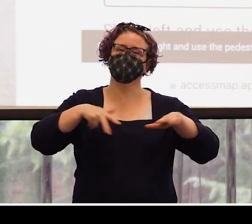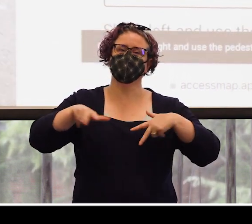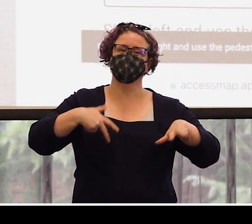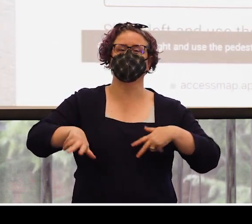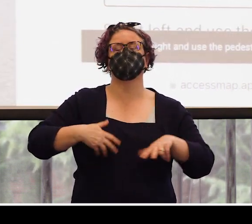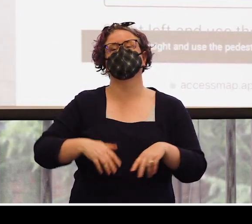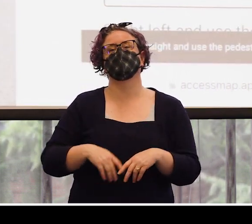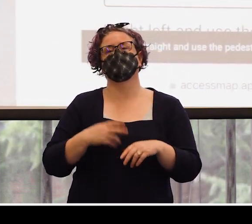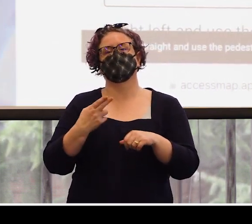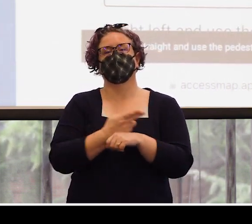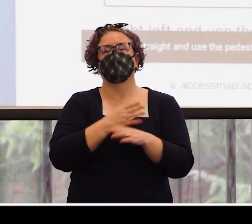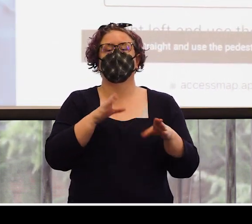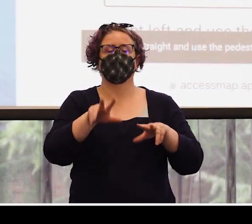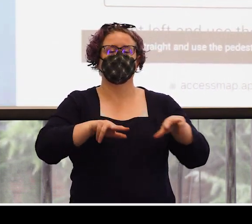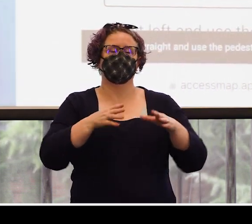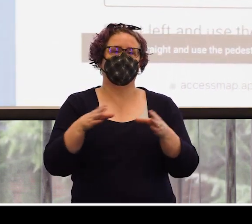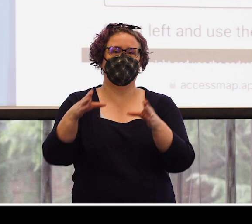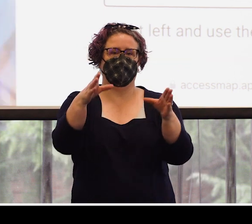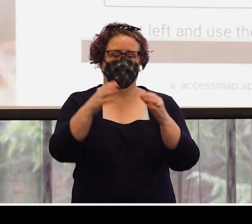Continue straight and use the pedestrian path.